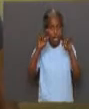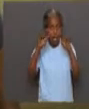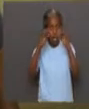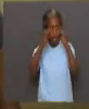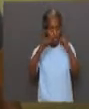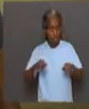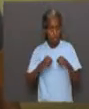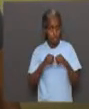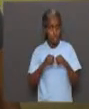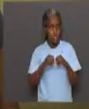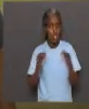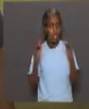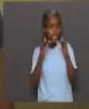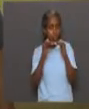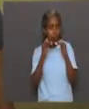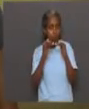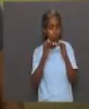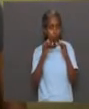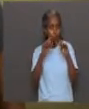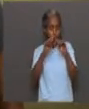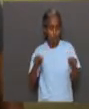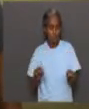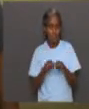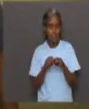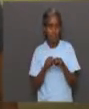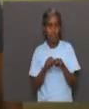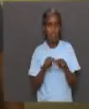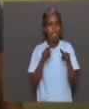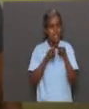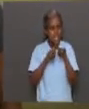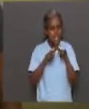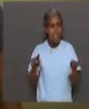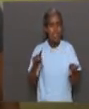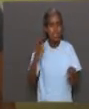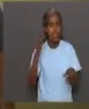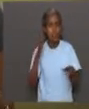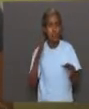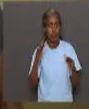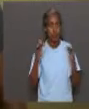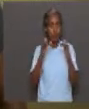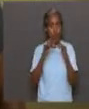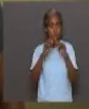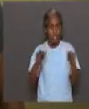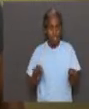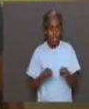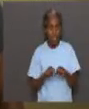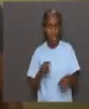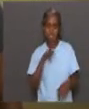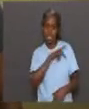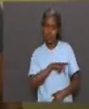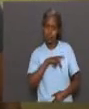We learned how to identify the different types of quadrilaterals by their